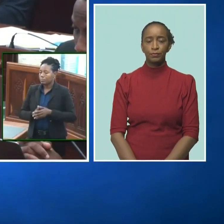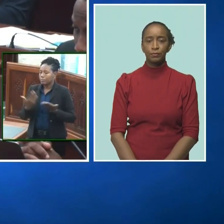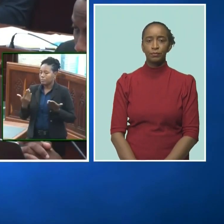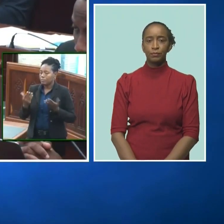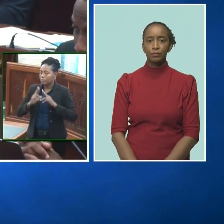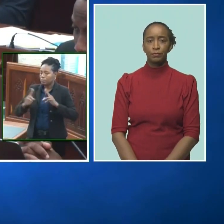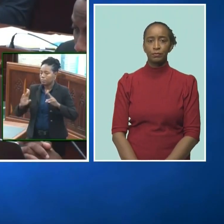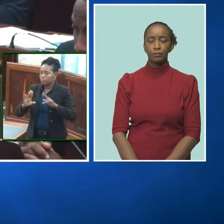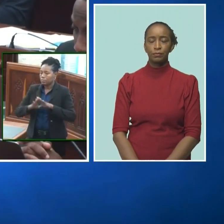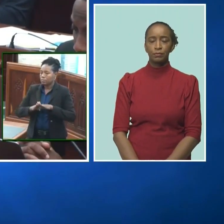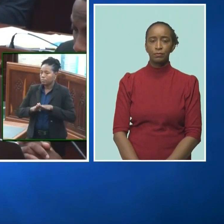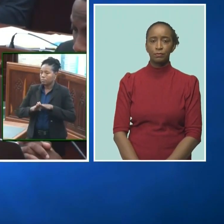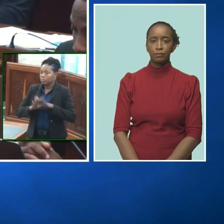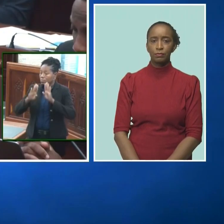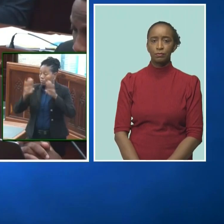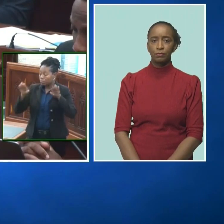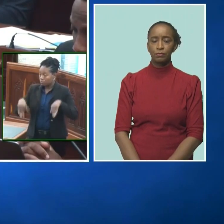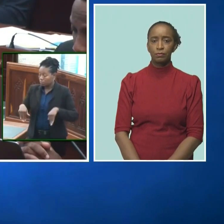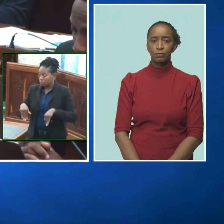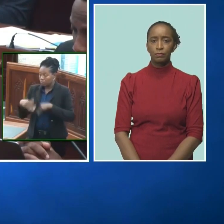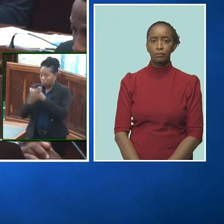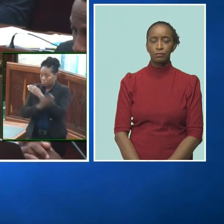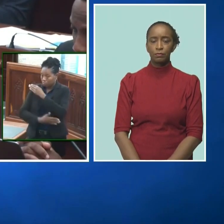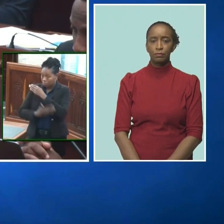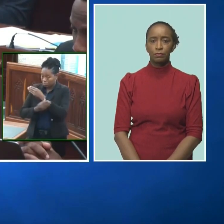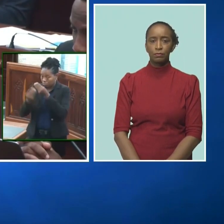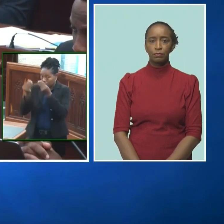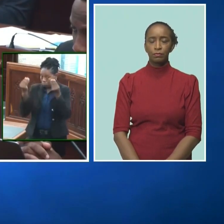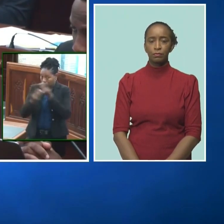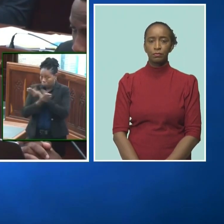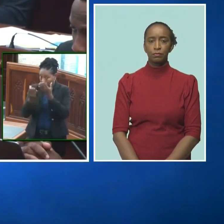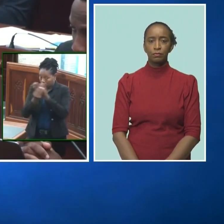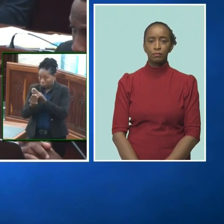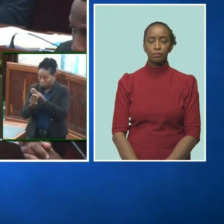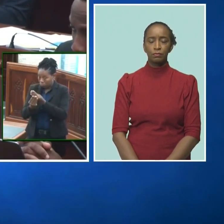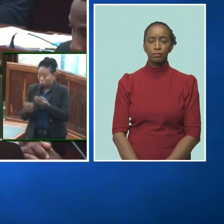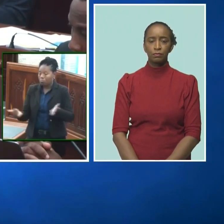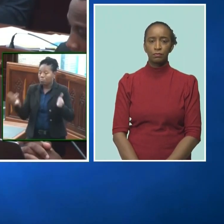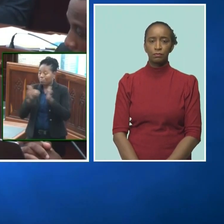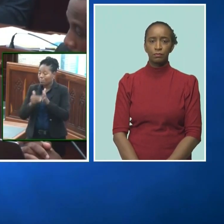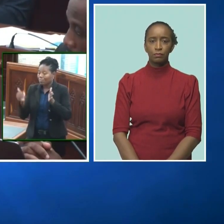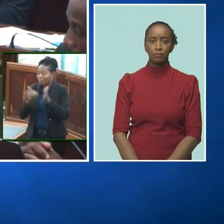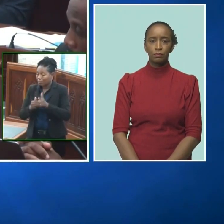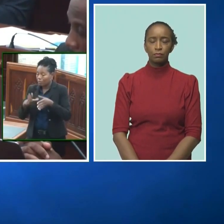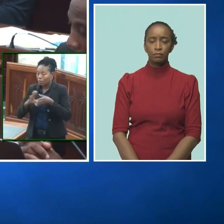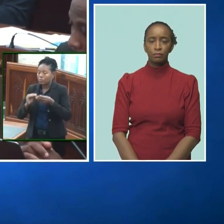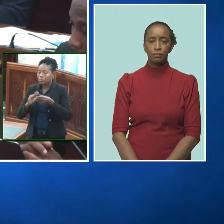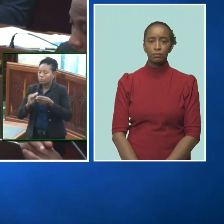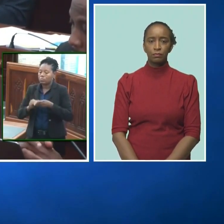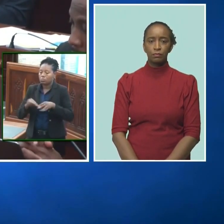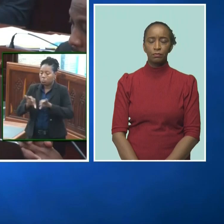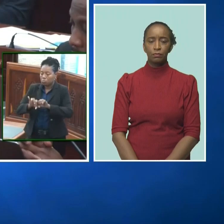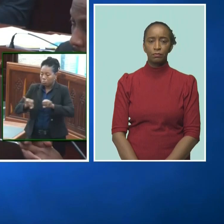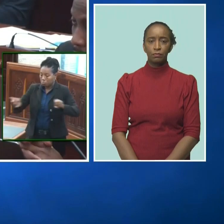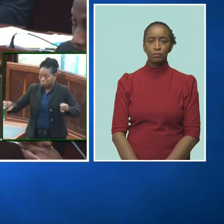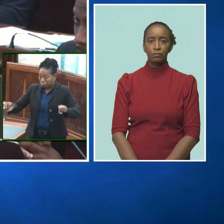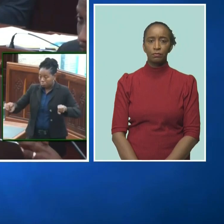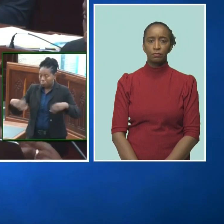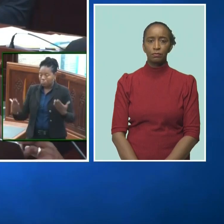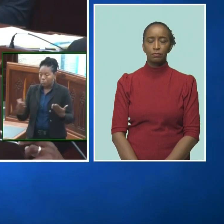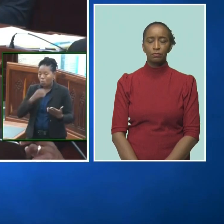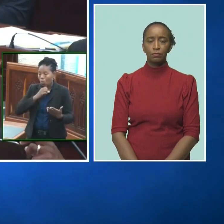the country has heard on more than one occasion about how aged the infrastructure for